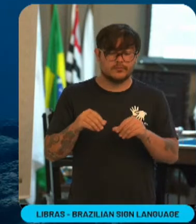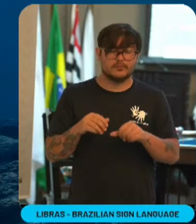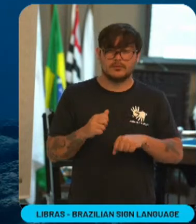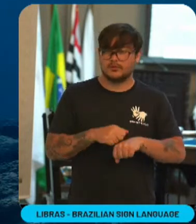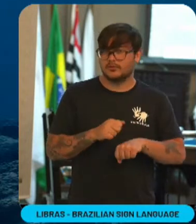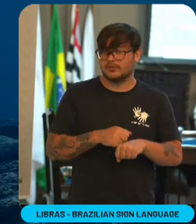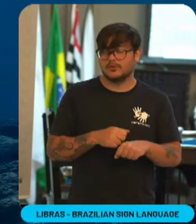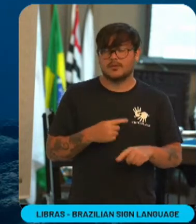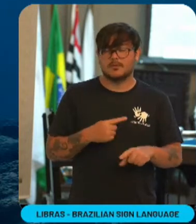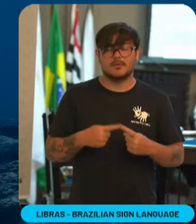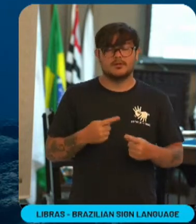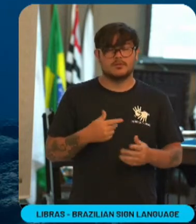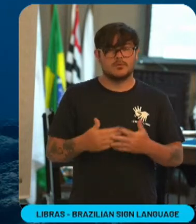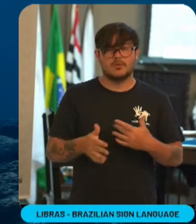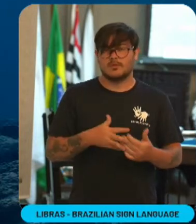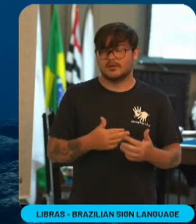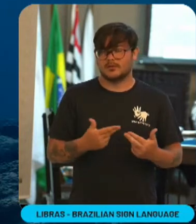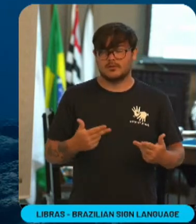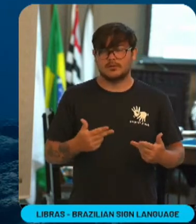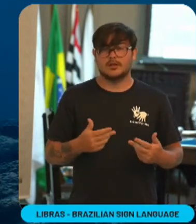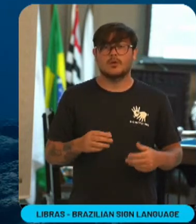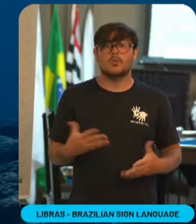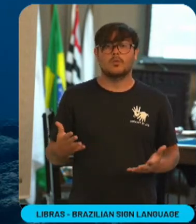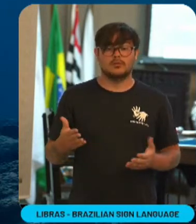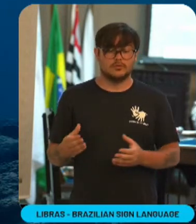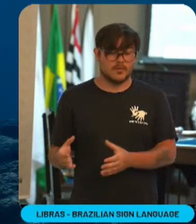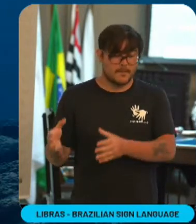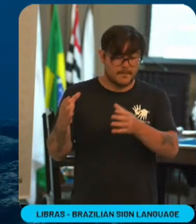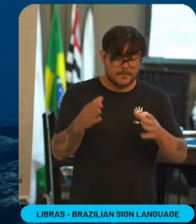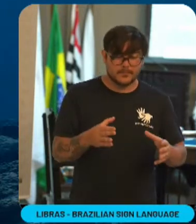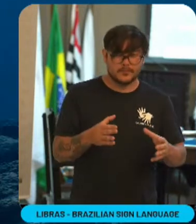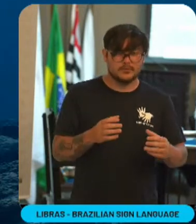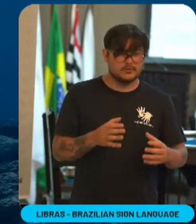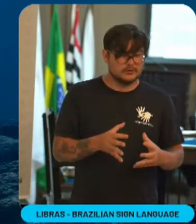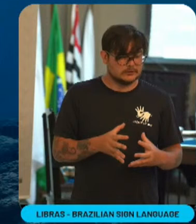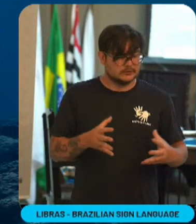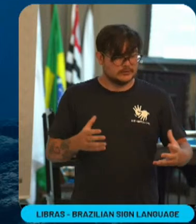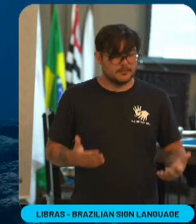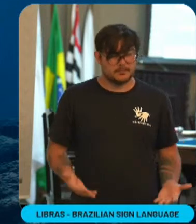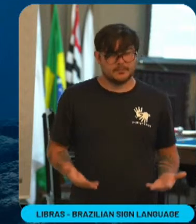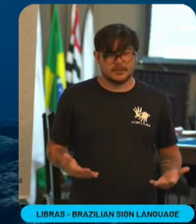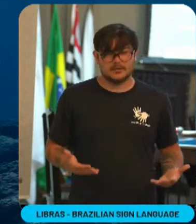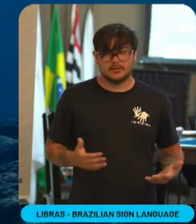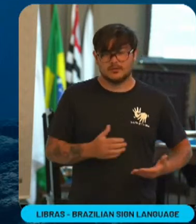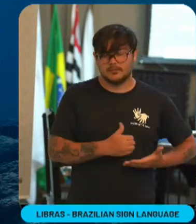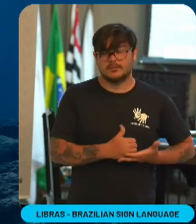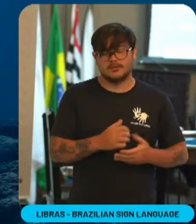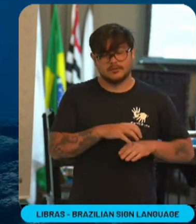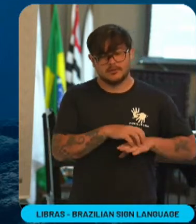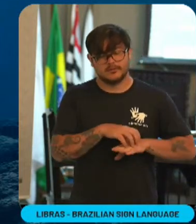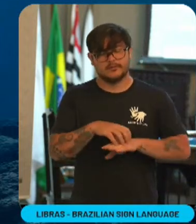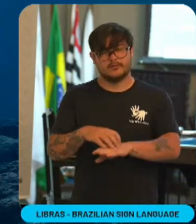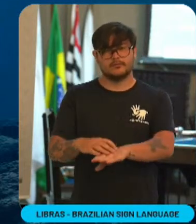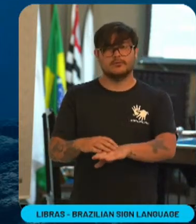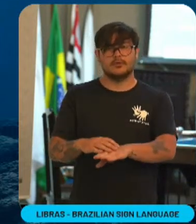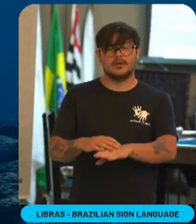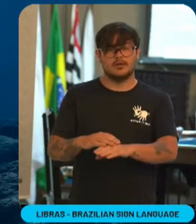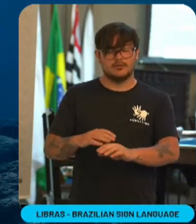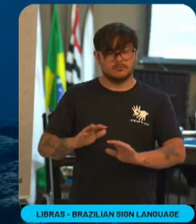instance, we transport solids mainly, but when we put a huge amount of load to be